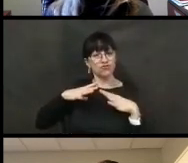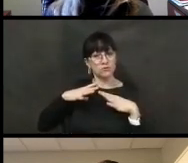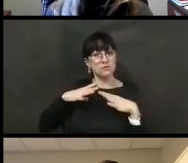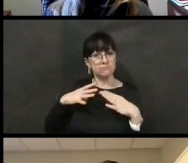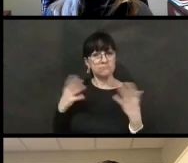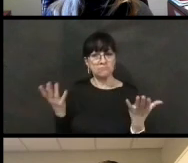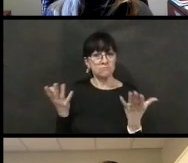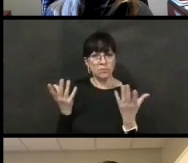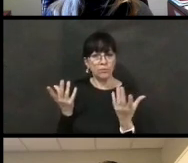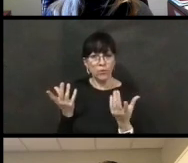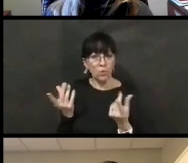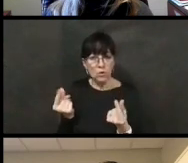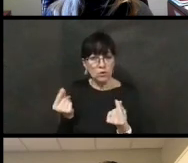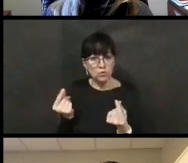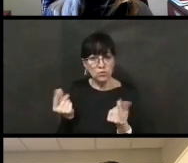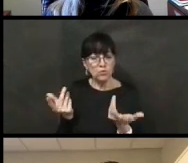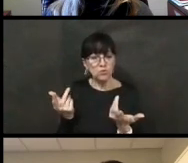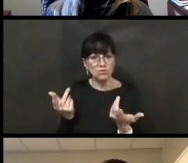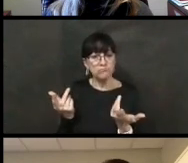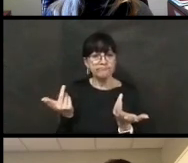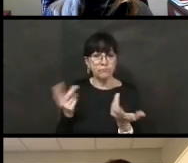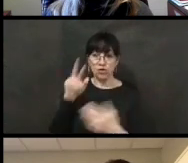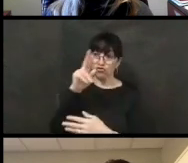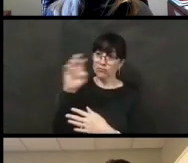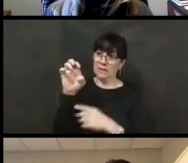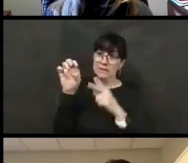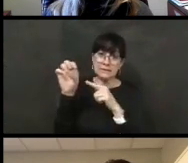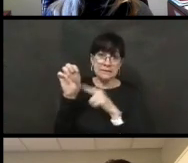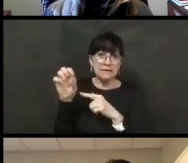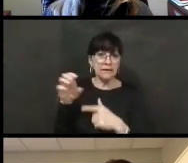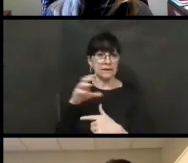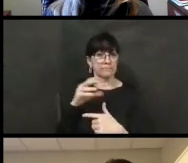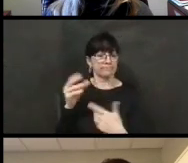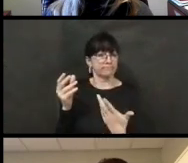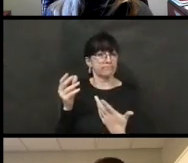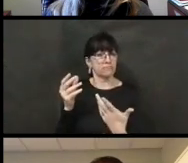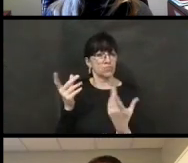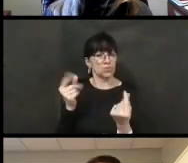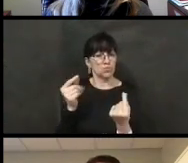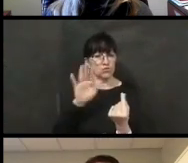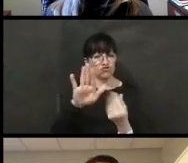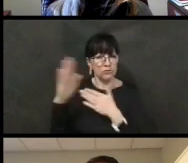thoughts generally on real estate and the impact on real estate as we reopen?